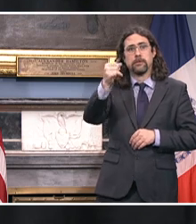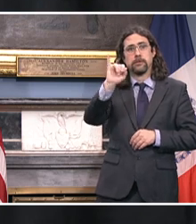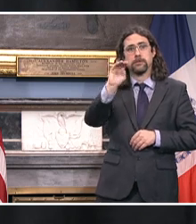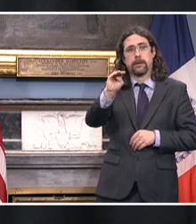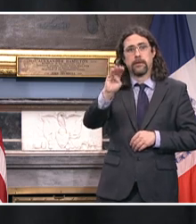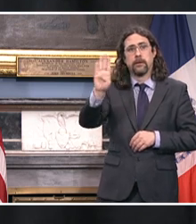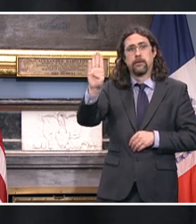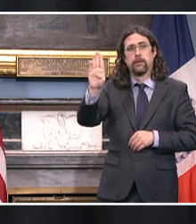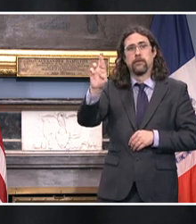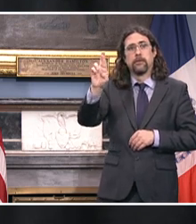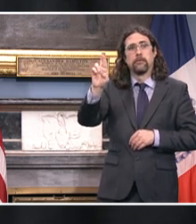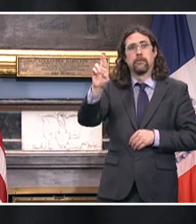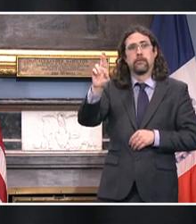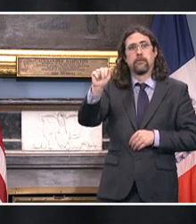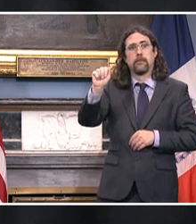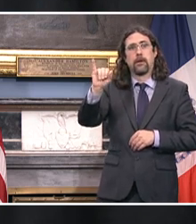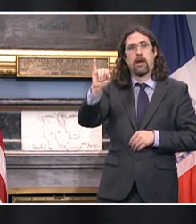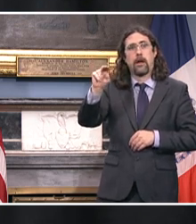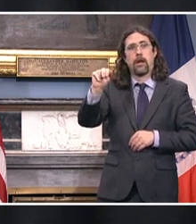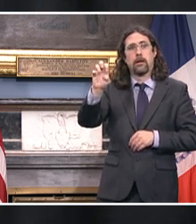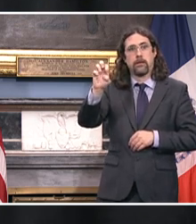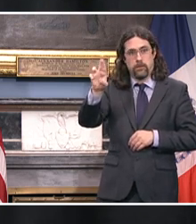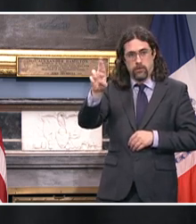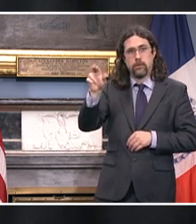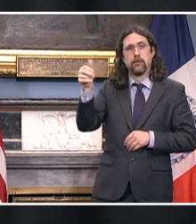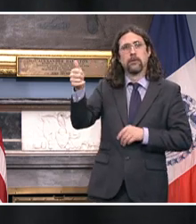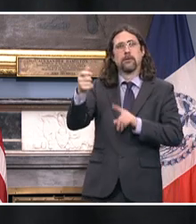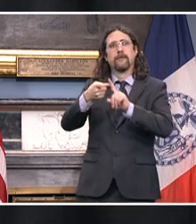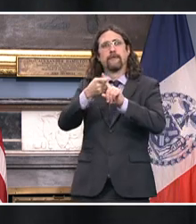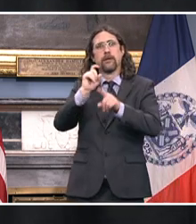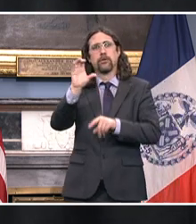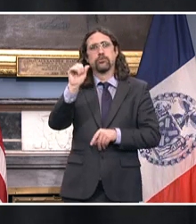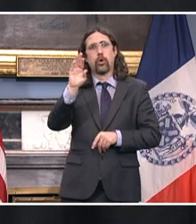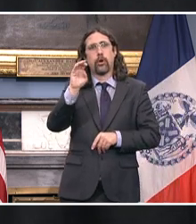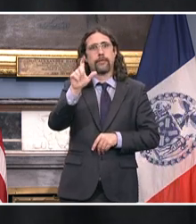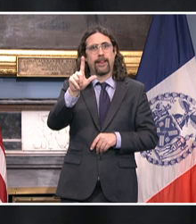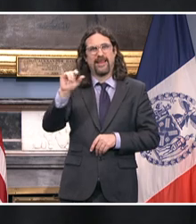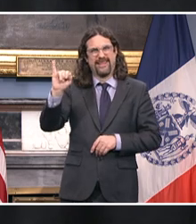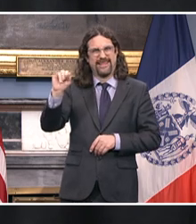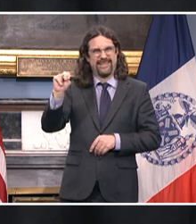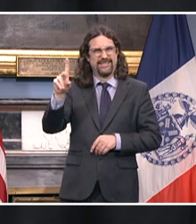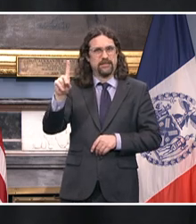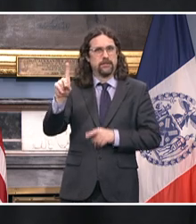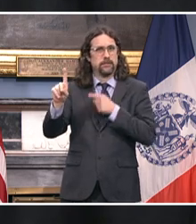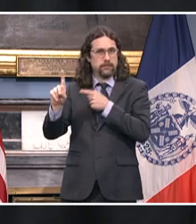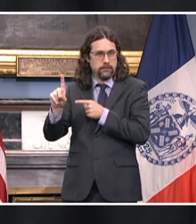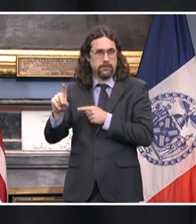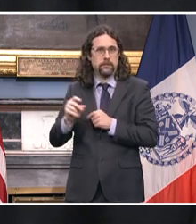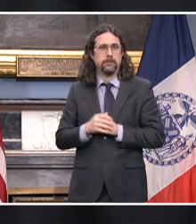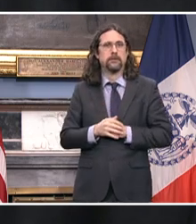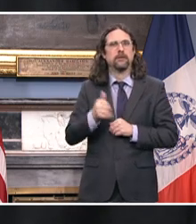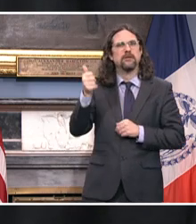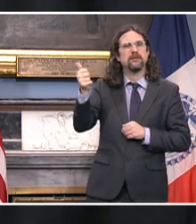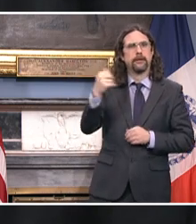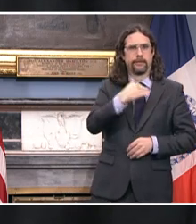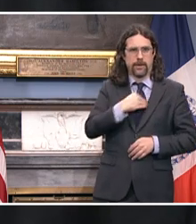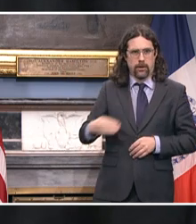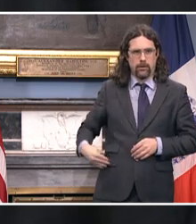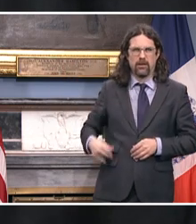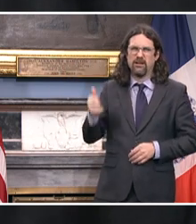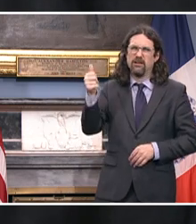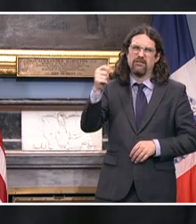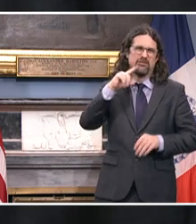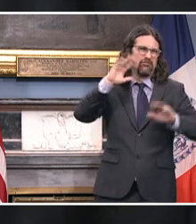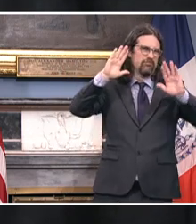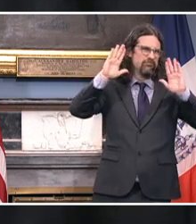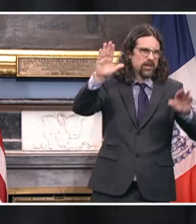time in Carmel, Indiana. He's someone I respect greatly for what he's achieved. I've been to his city. He's done amazing